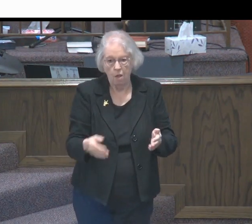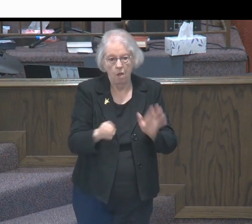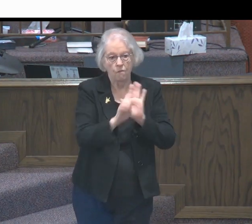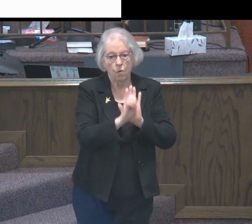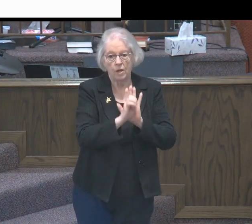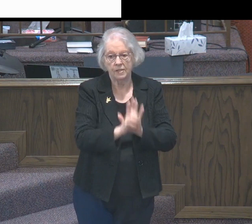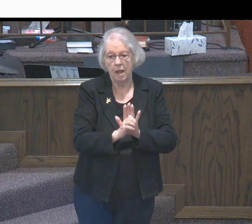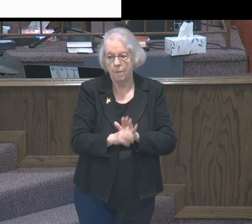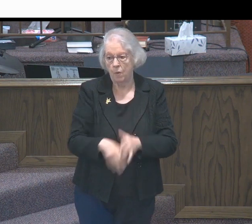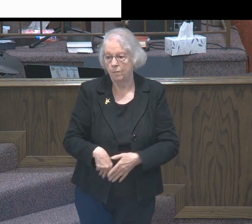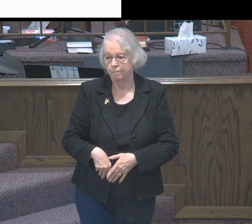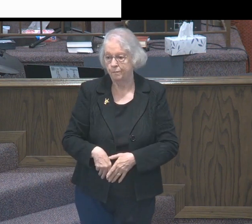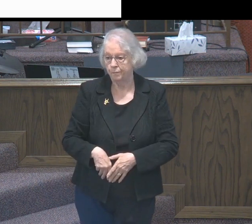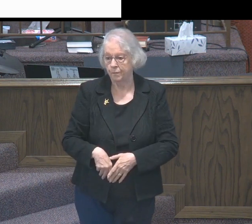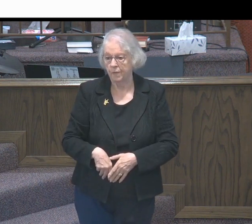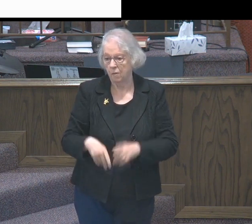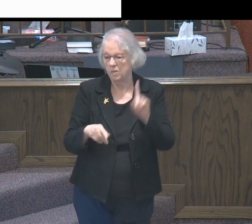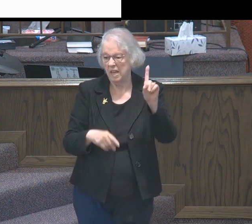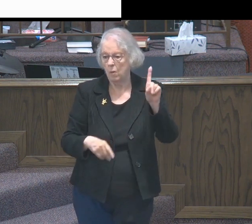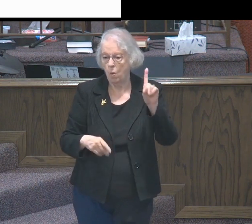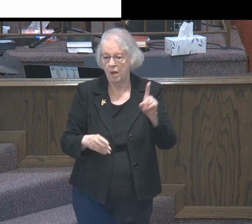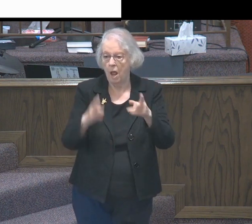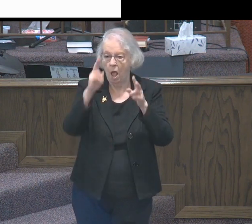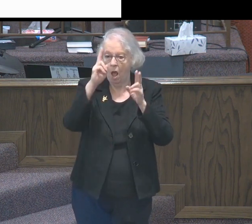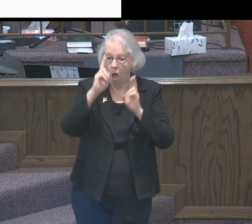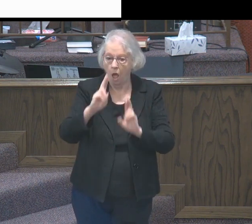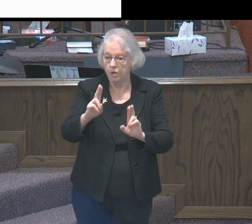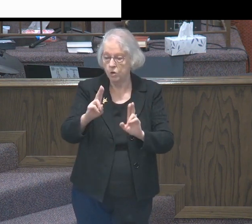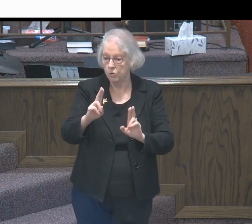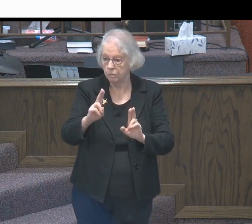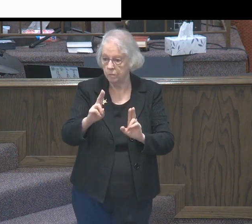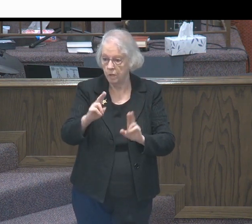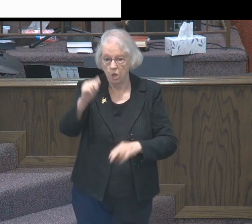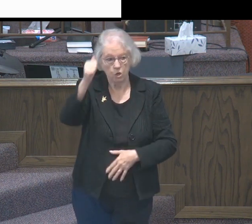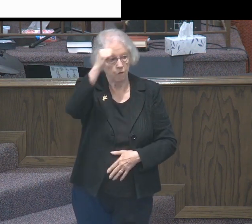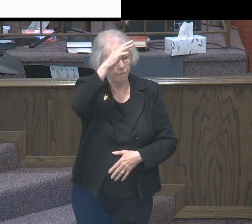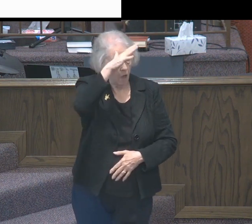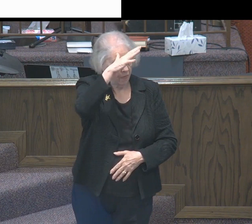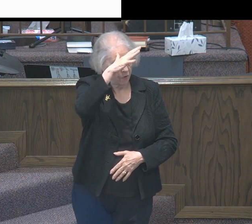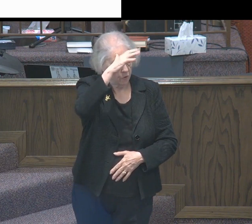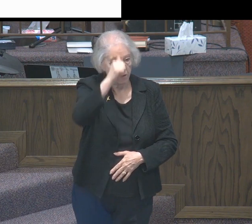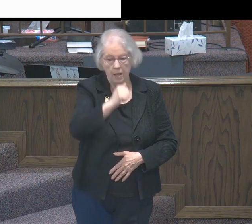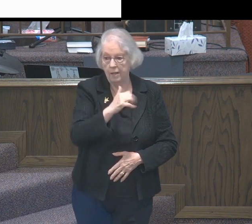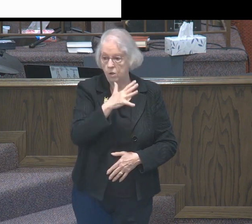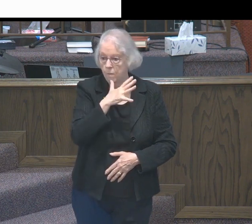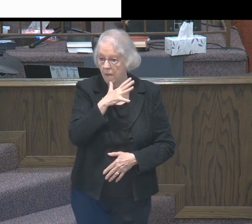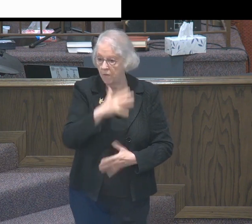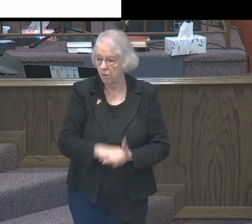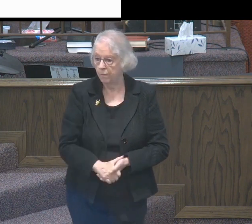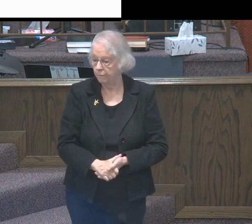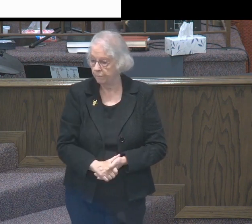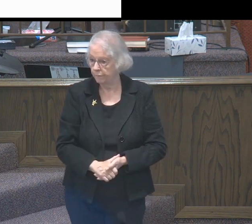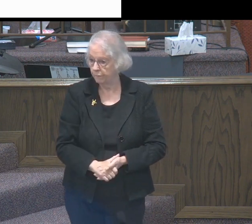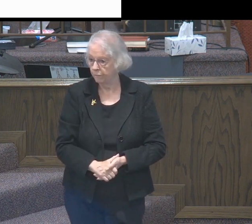that God meant for you to take as broad principles, seek his will for your life in those principles,